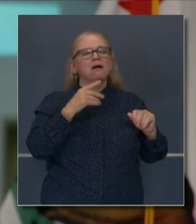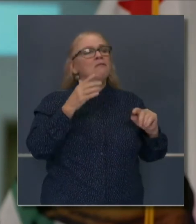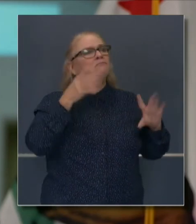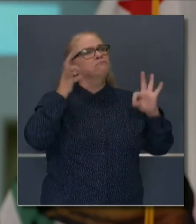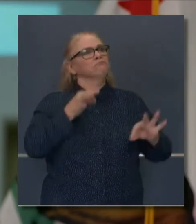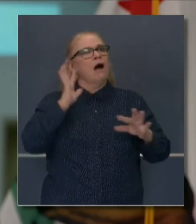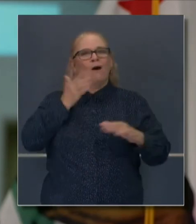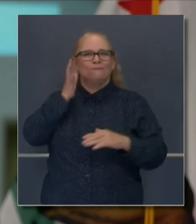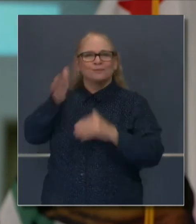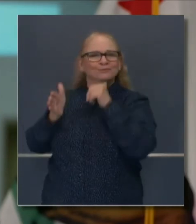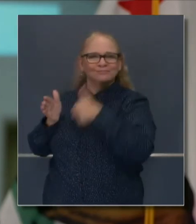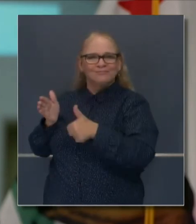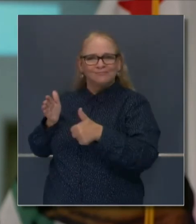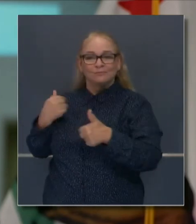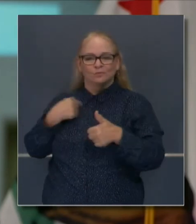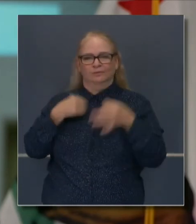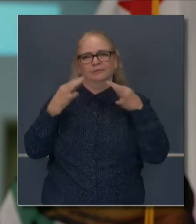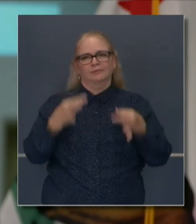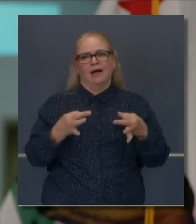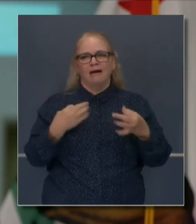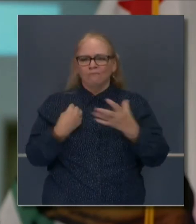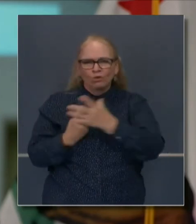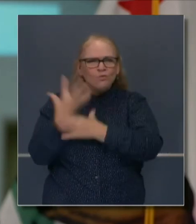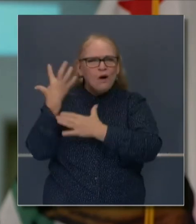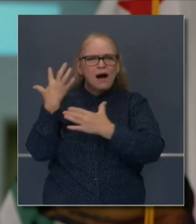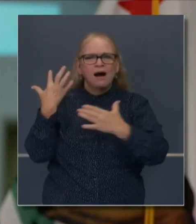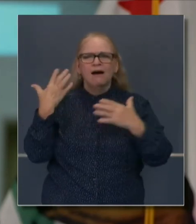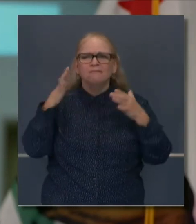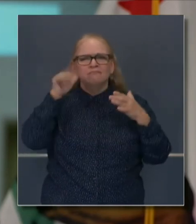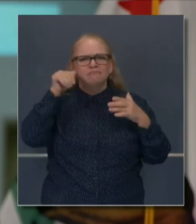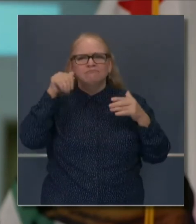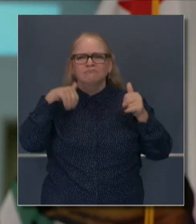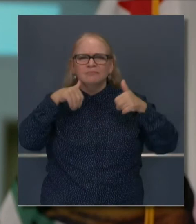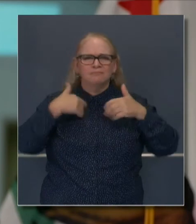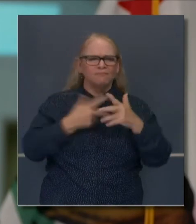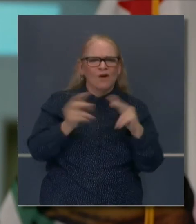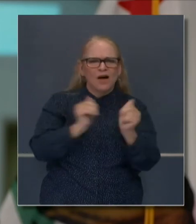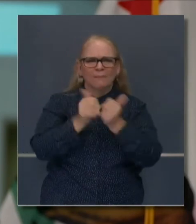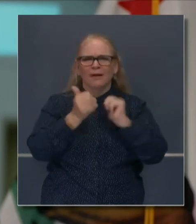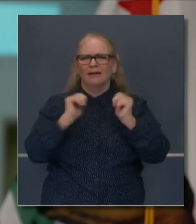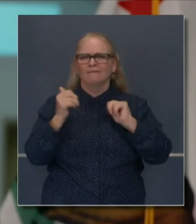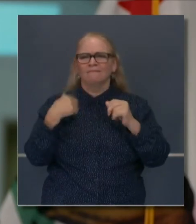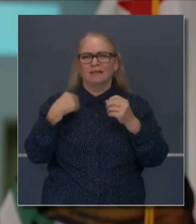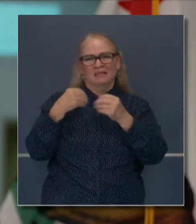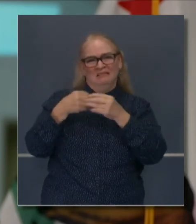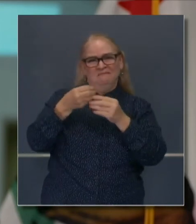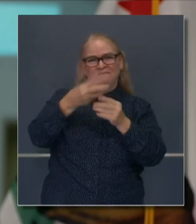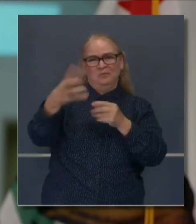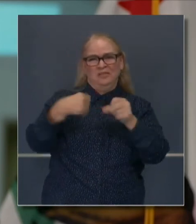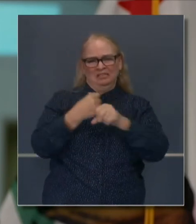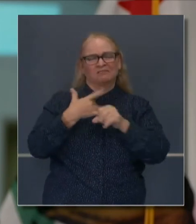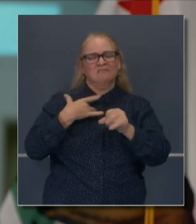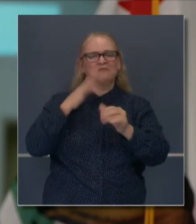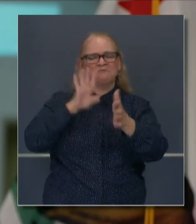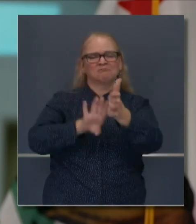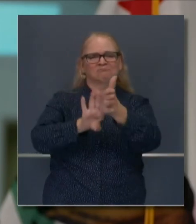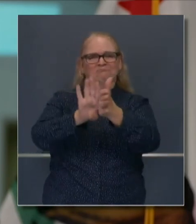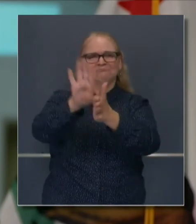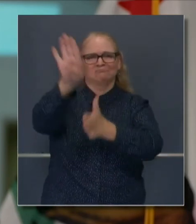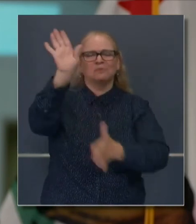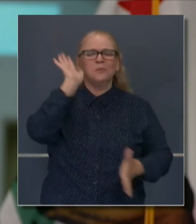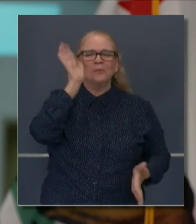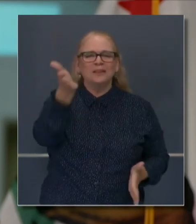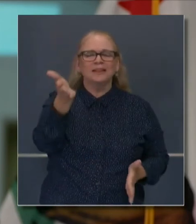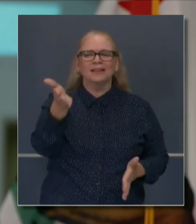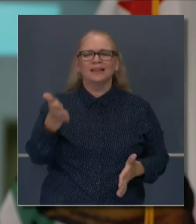capacity to compete, to thrive, not just survive in the next number of years. And I would just encourage folks that are leaving